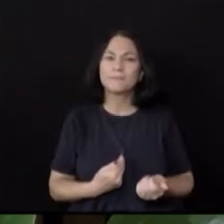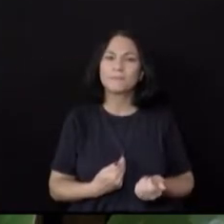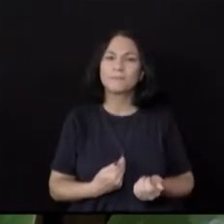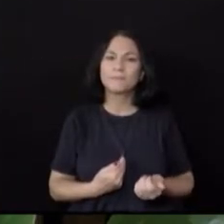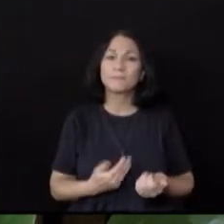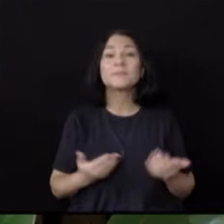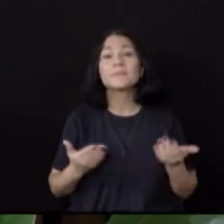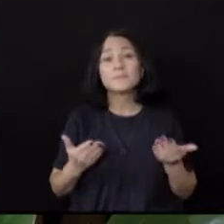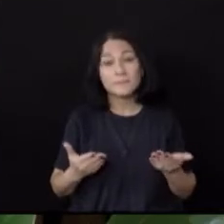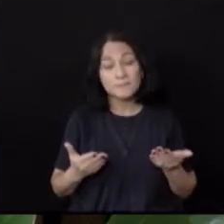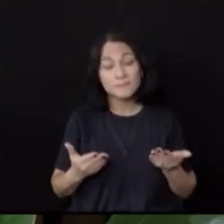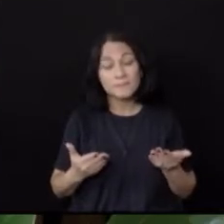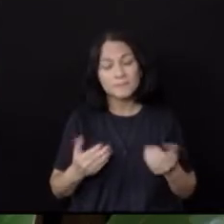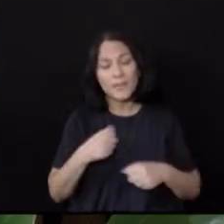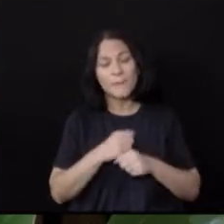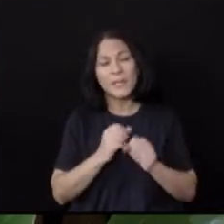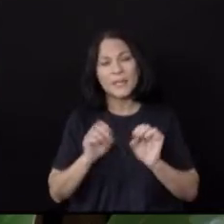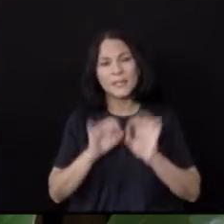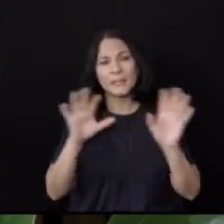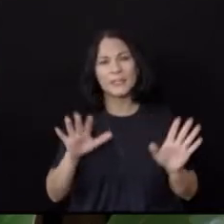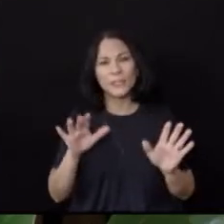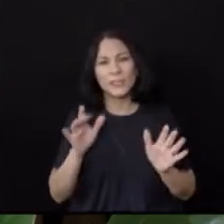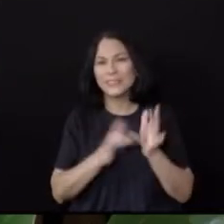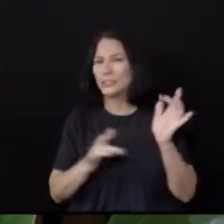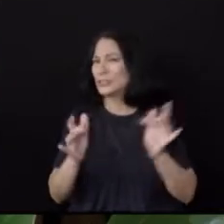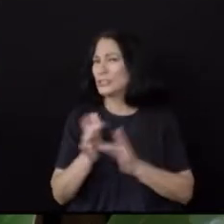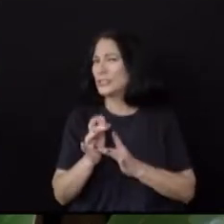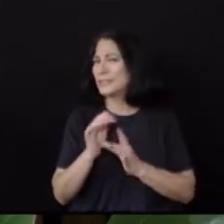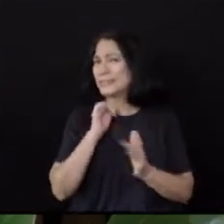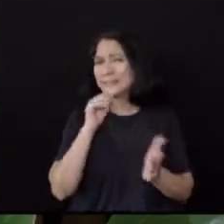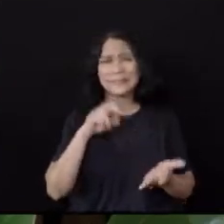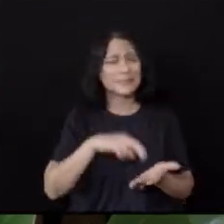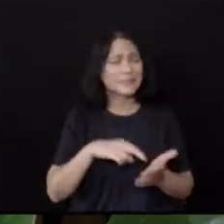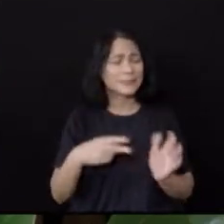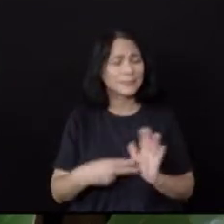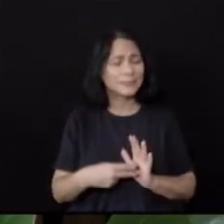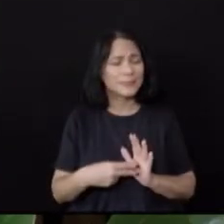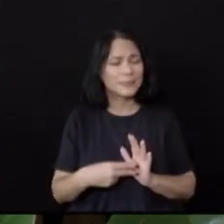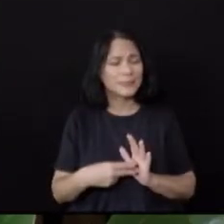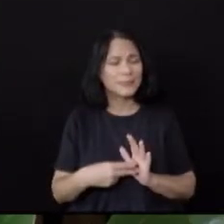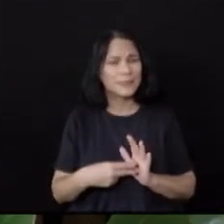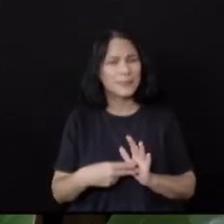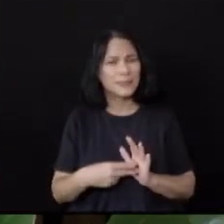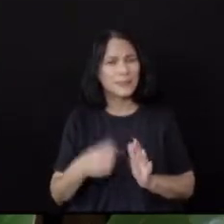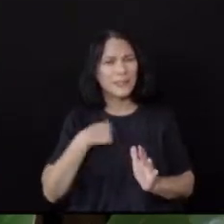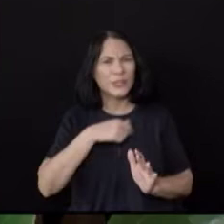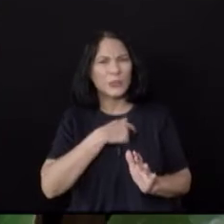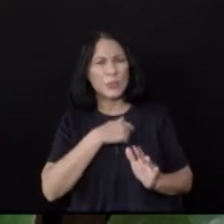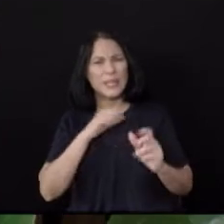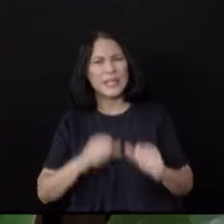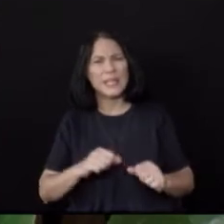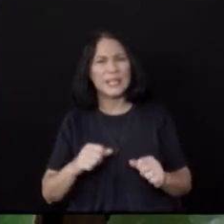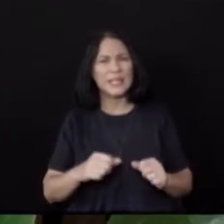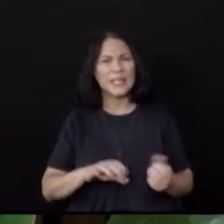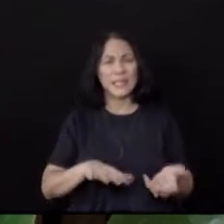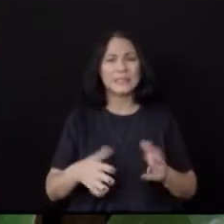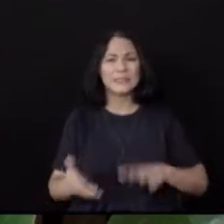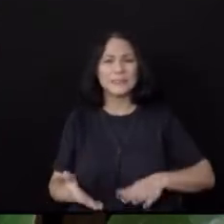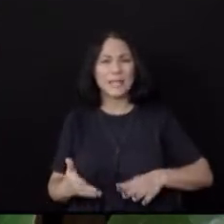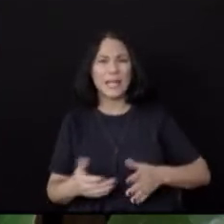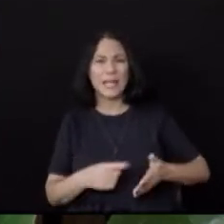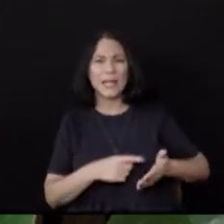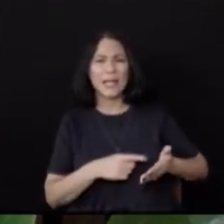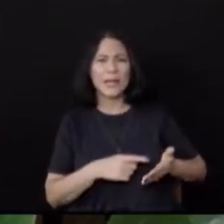Now let's be clear, what Jesus didn't mean by that is that you or I could somehow die an atoning death for the sins of the world.